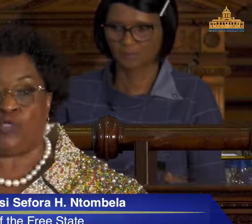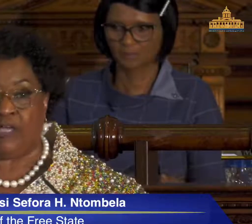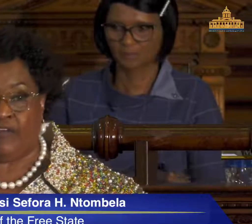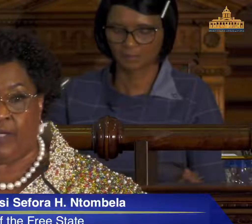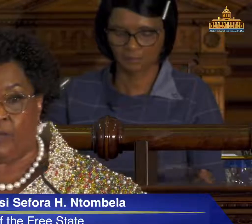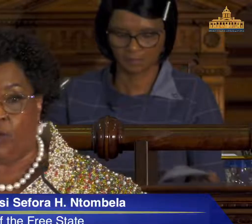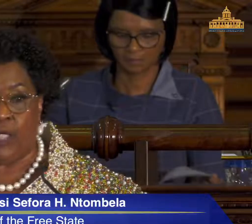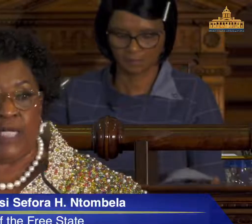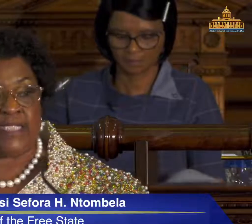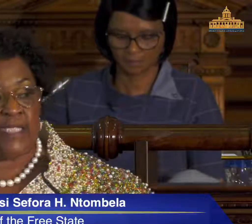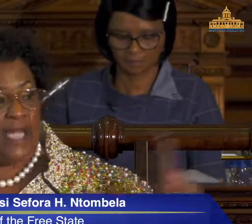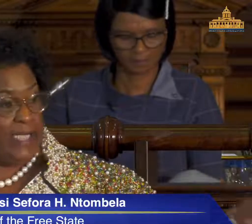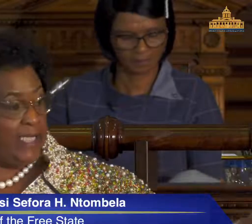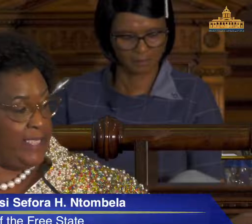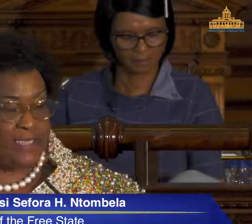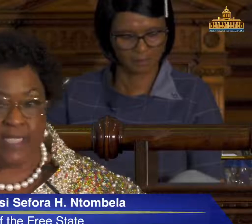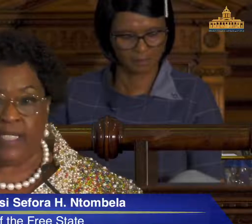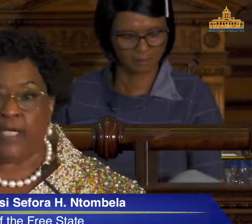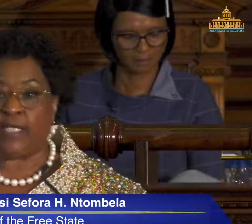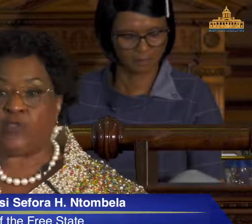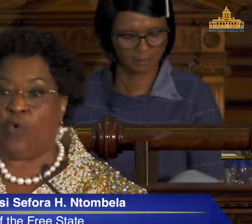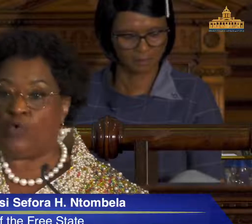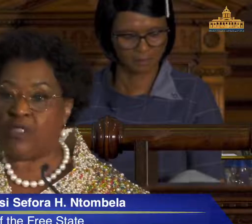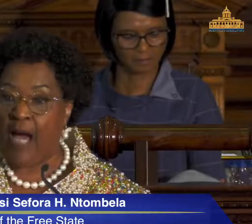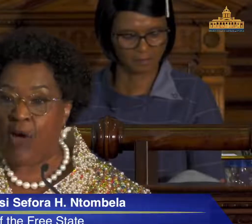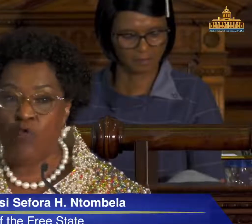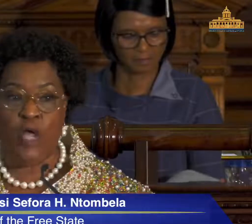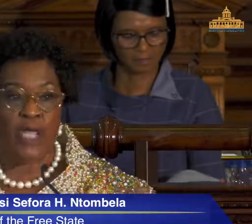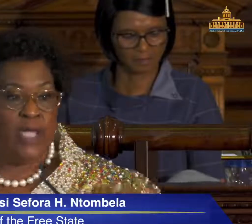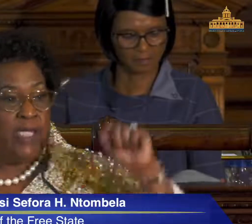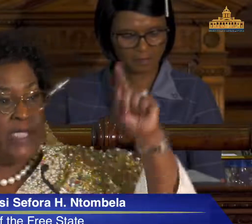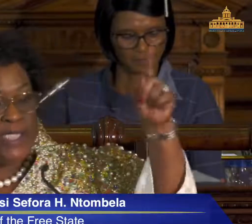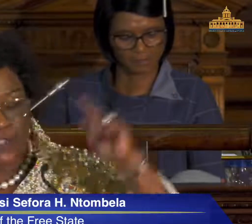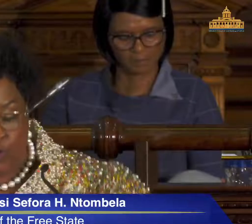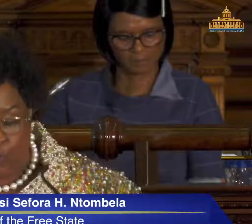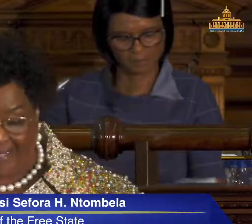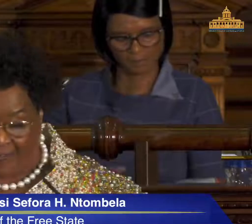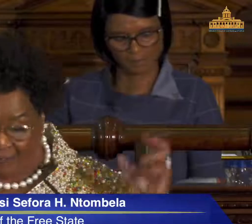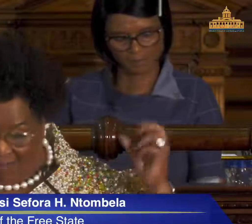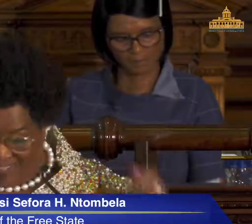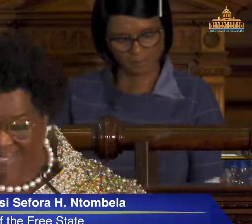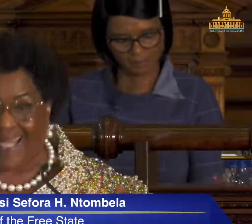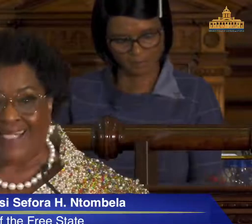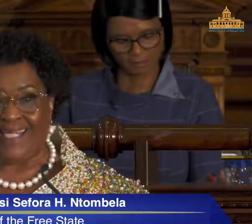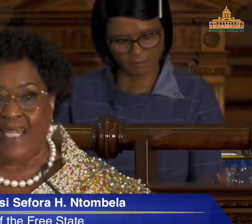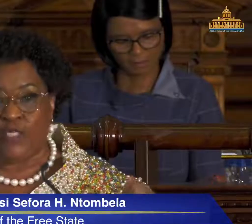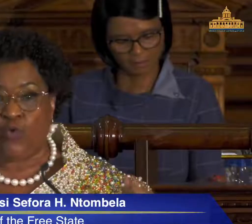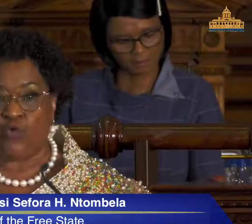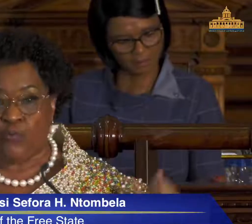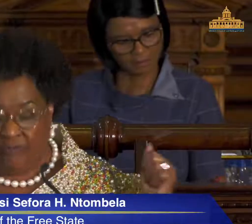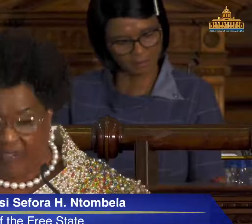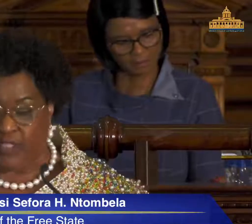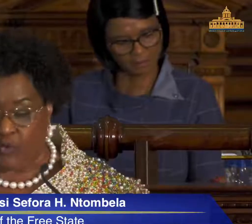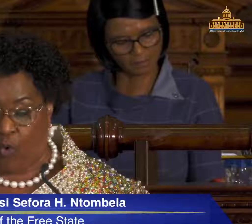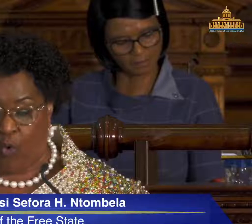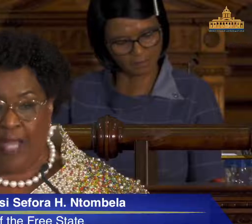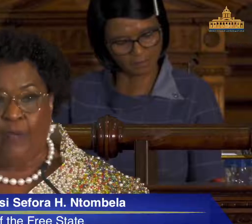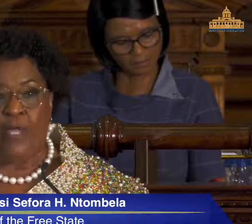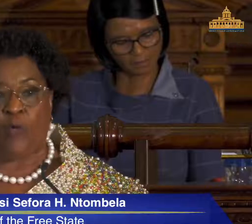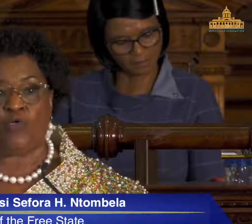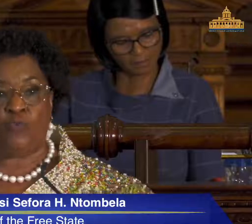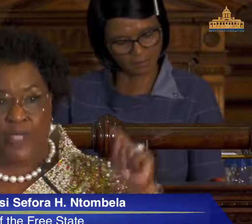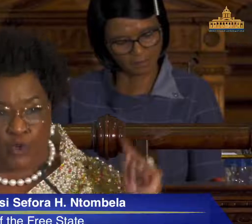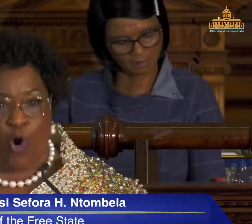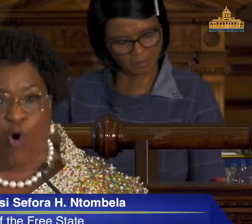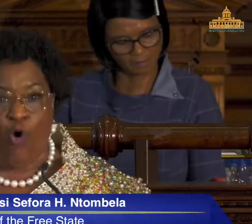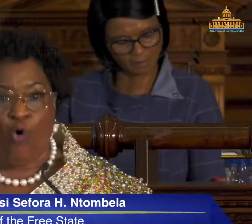o tlo go jwetsa fela mona gore tsela re yentse re skolo se auwe eng yentse jwang. The monitoring is going to be very strong.